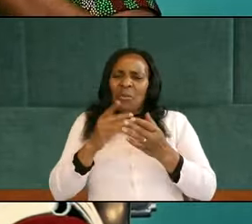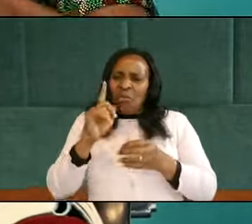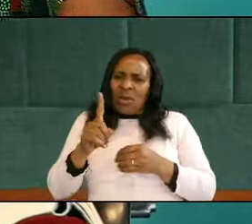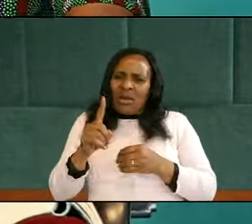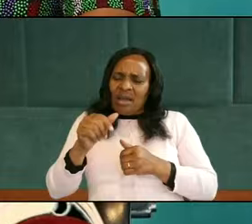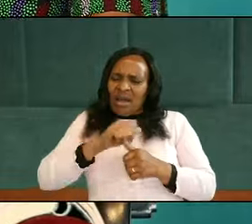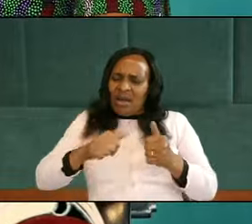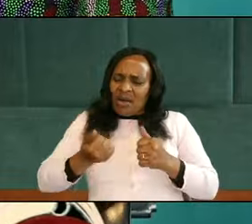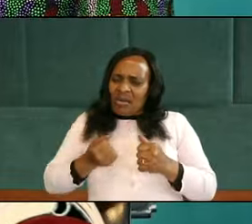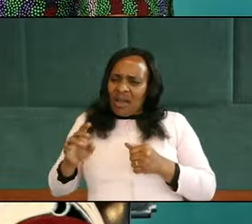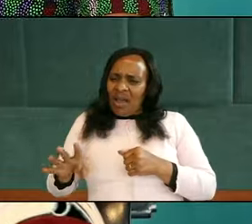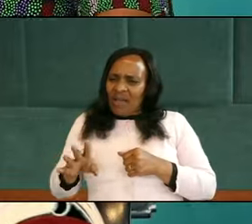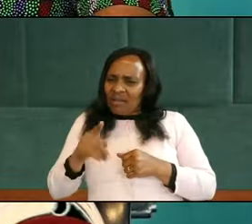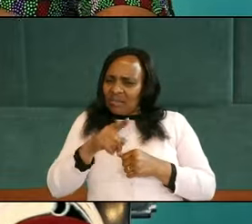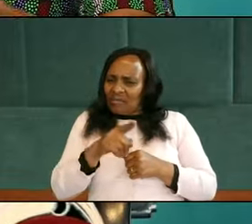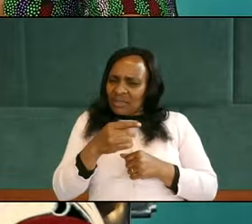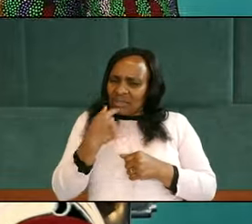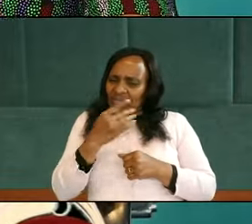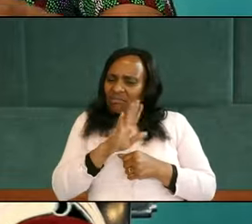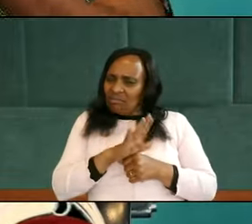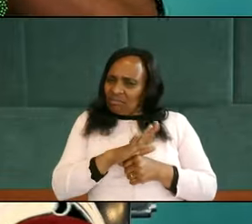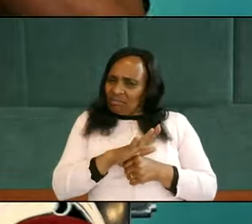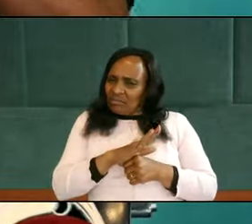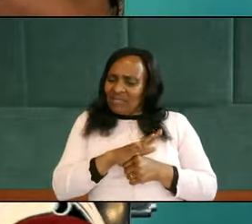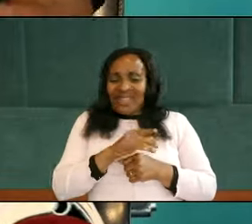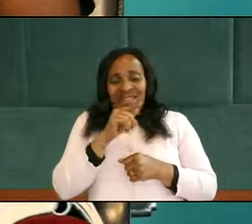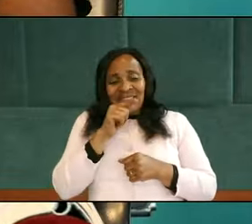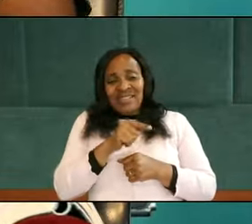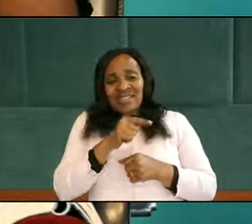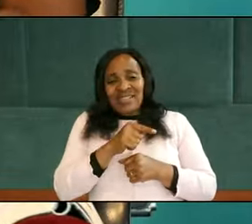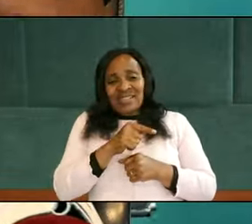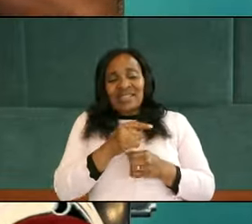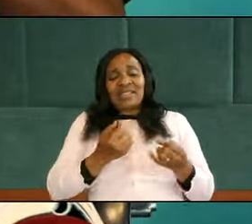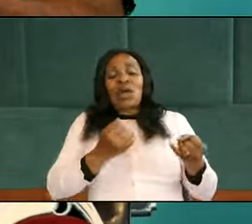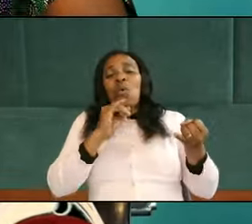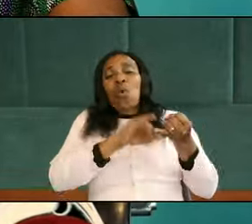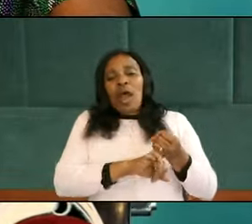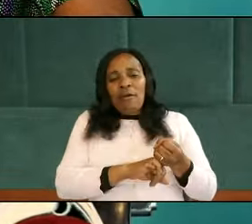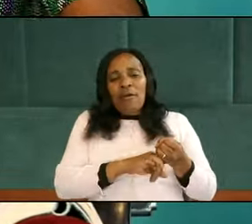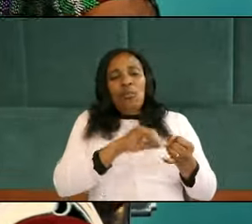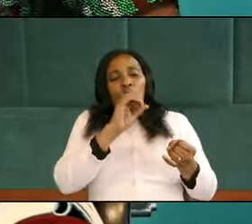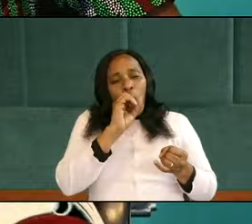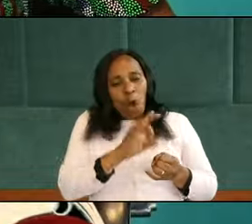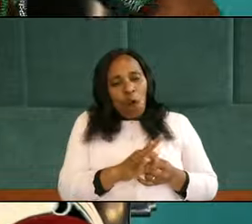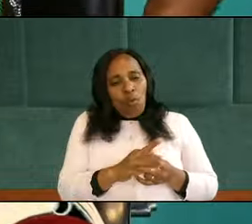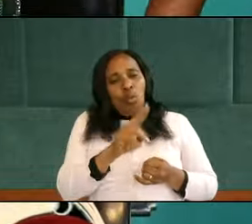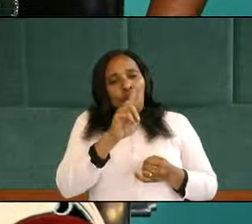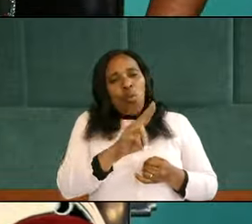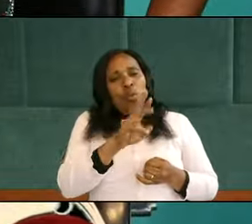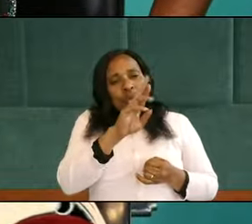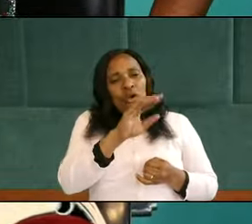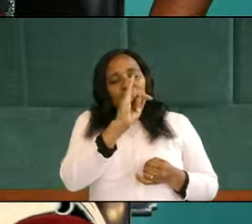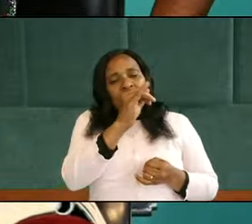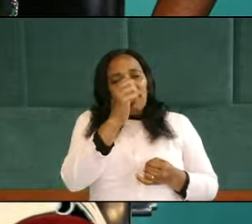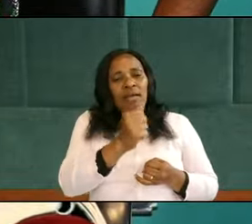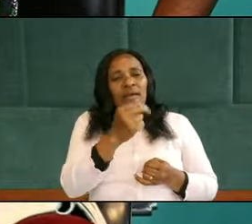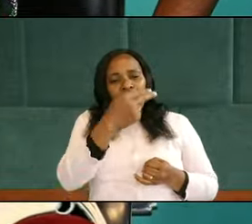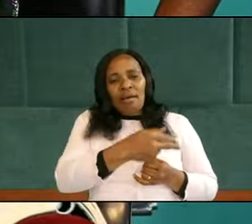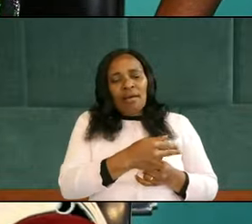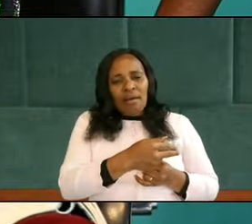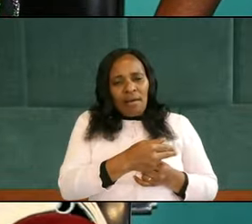says, hold up, big guy. This is the wife of Uriah. Mm. I mean, I think David was